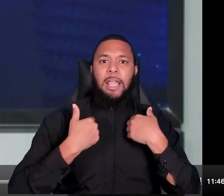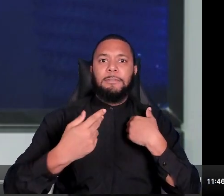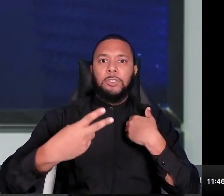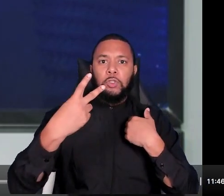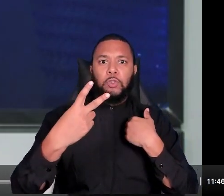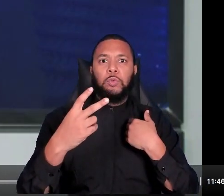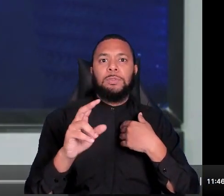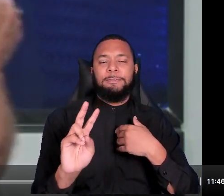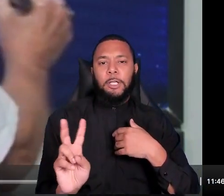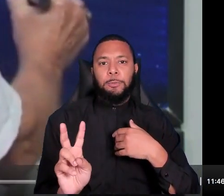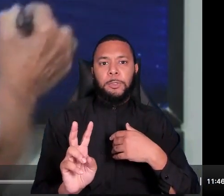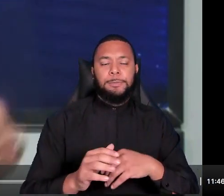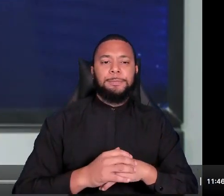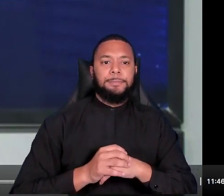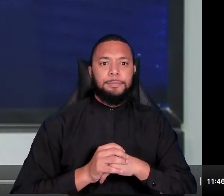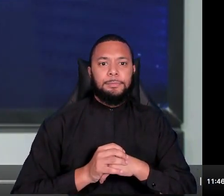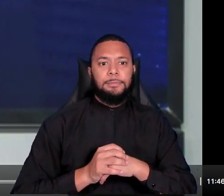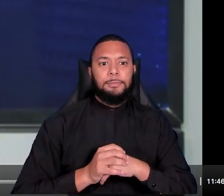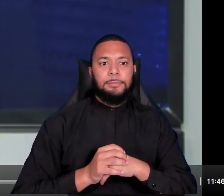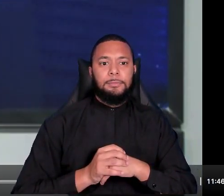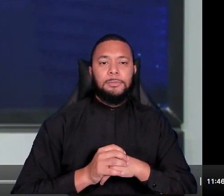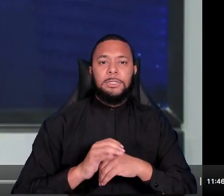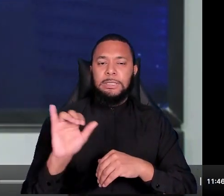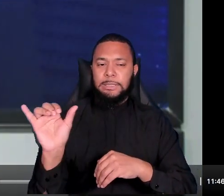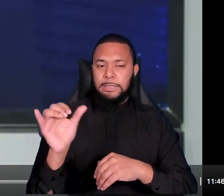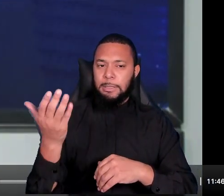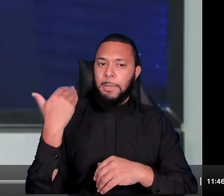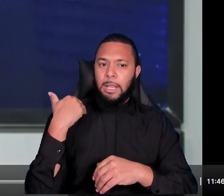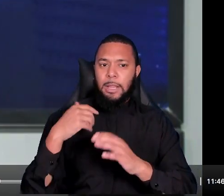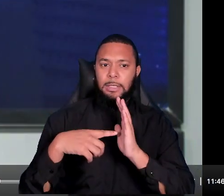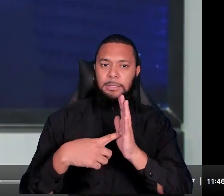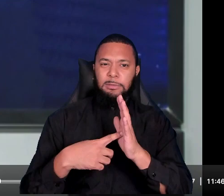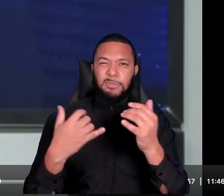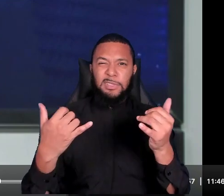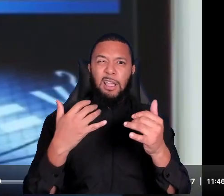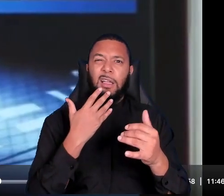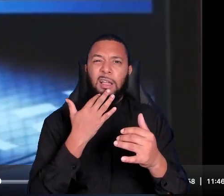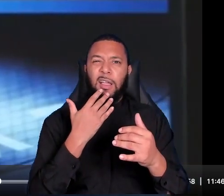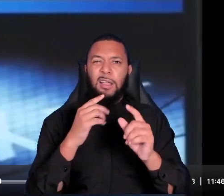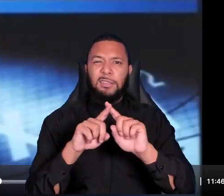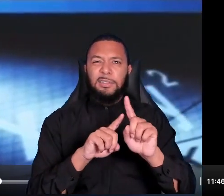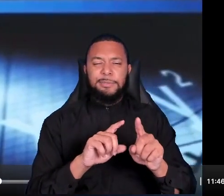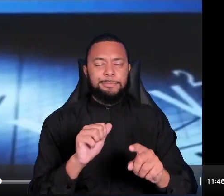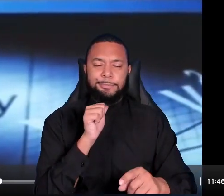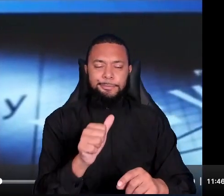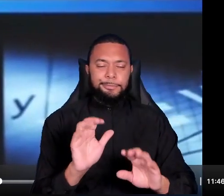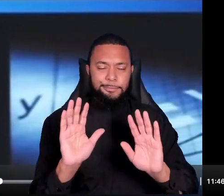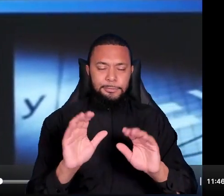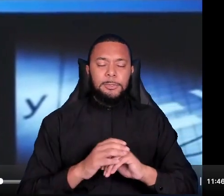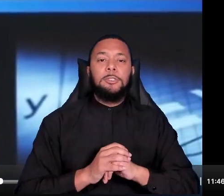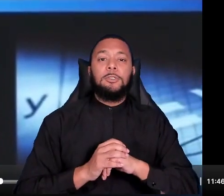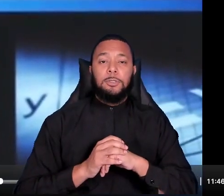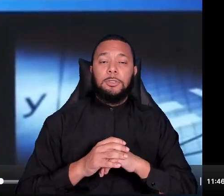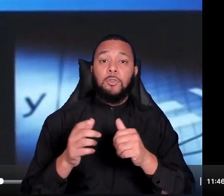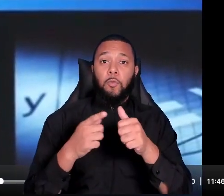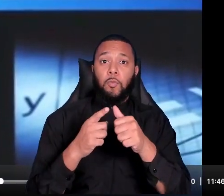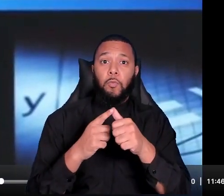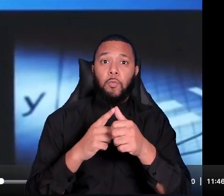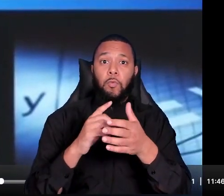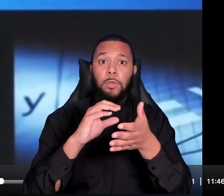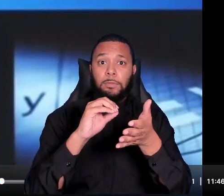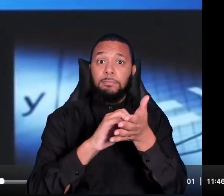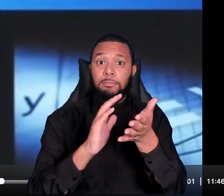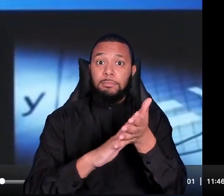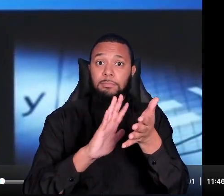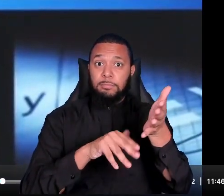And so just like in the last example, except I'm not going to use color this time, we want to first of all draw these 2